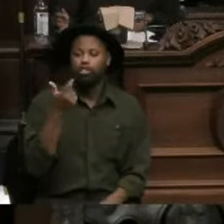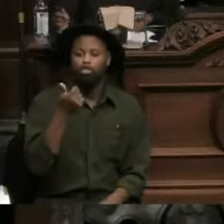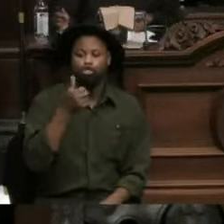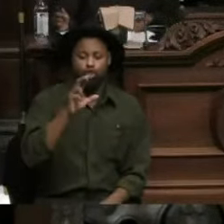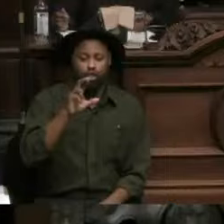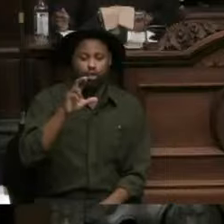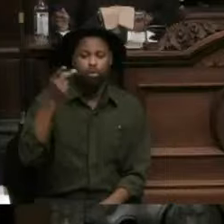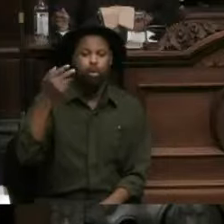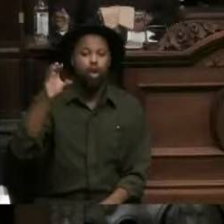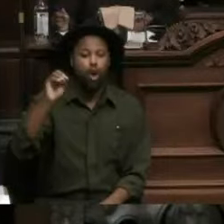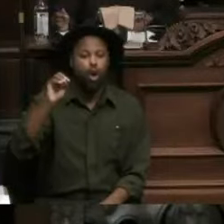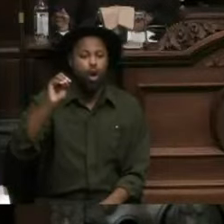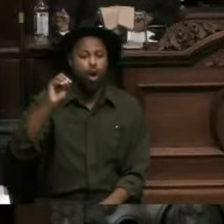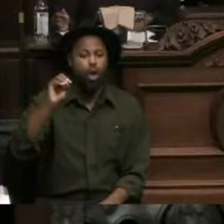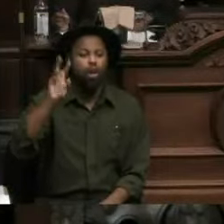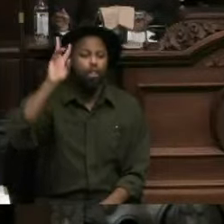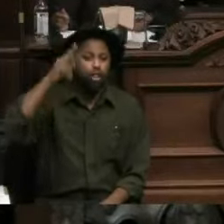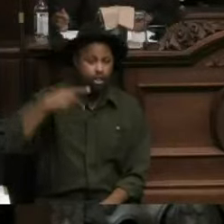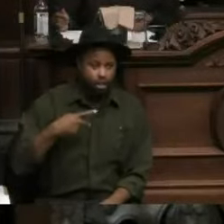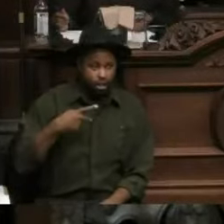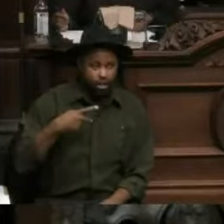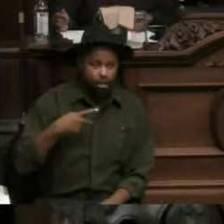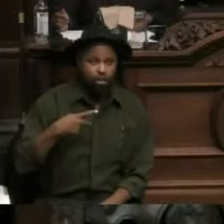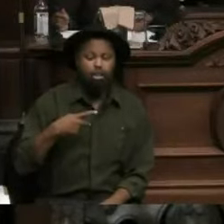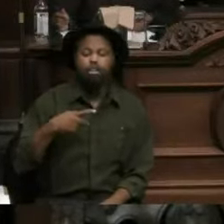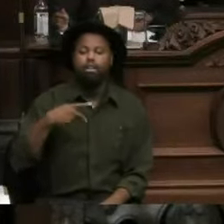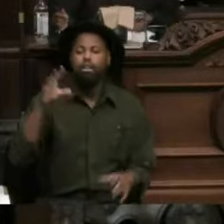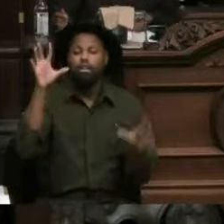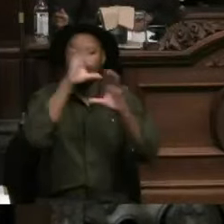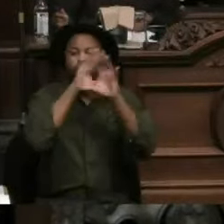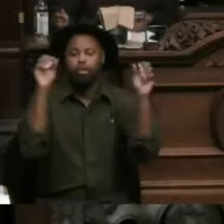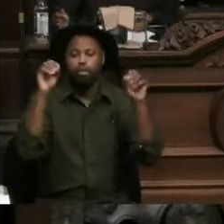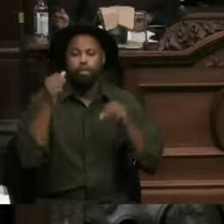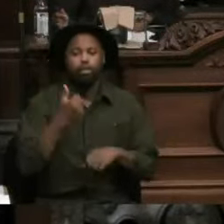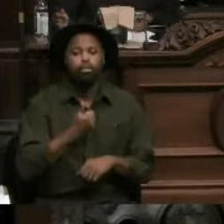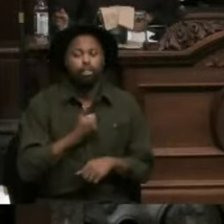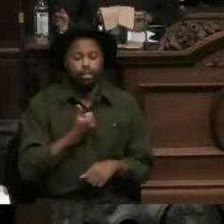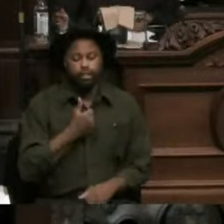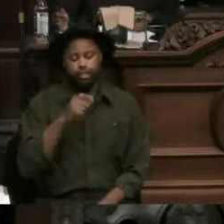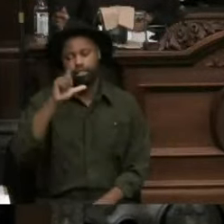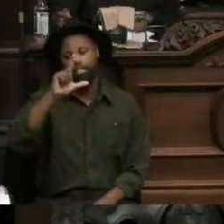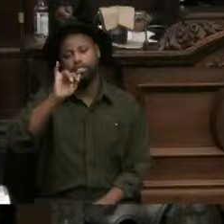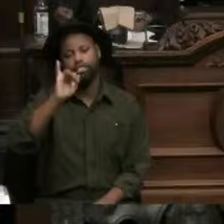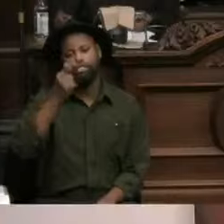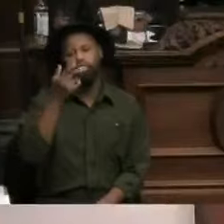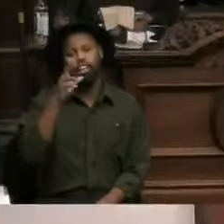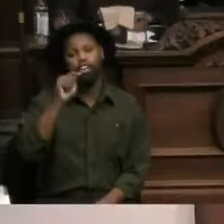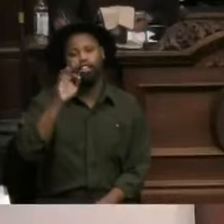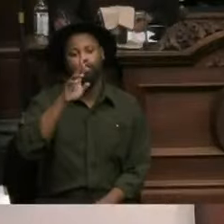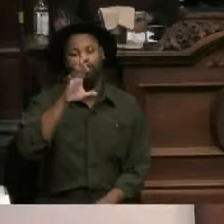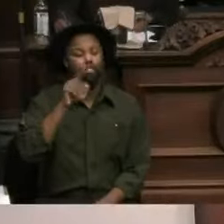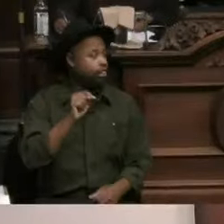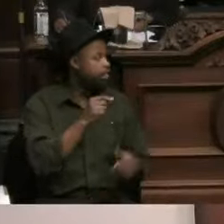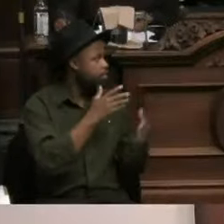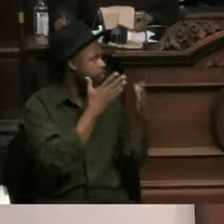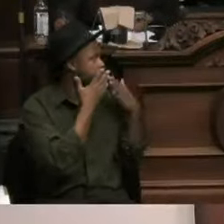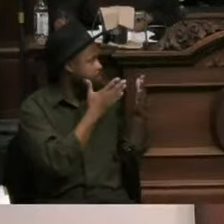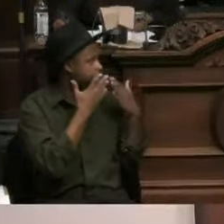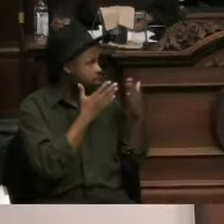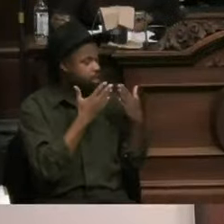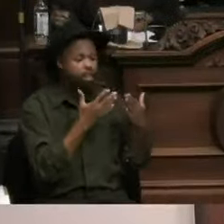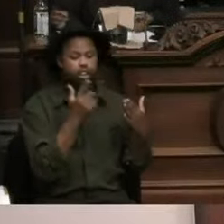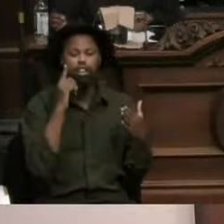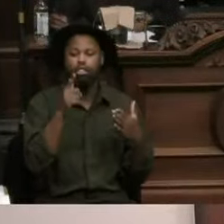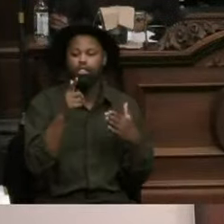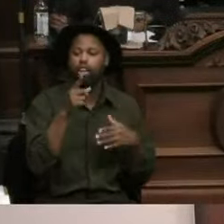Jose Pio, Vice President Mary Lupien, President Miguel Melendez, and myself, Willie J. Lightfoot. Thank you, Chairperson Lightfoot. That report will be received,